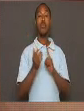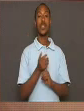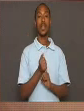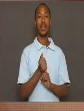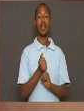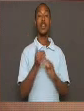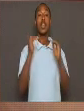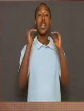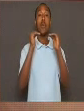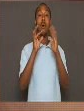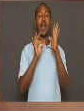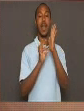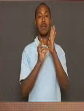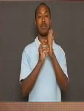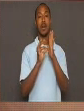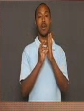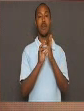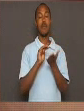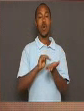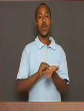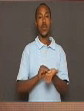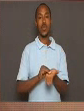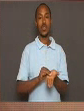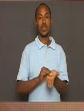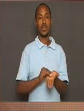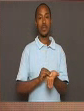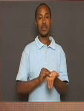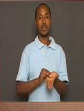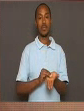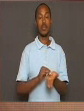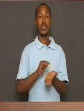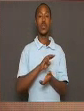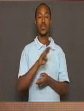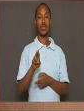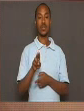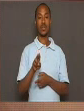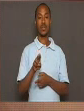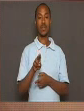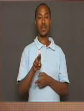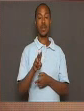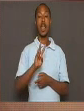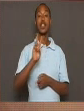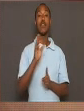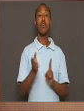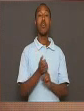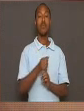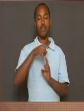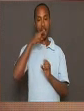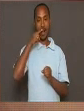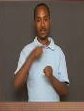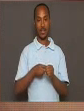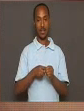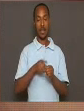an equal number of molecules. Thus, the volume of a